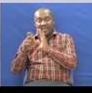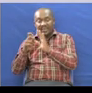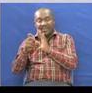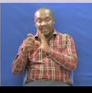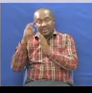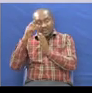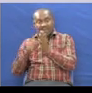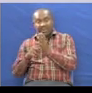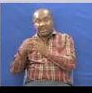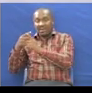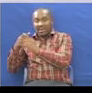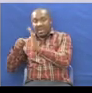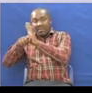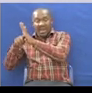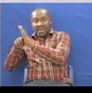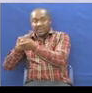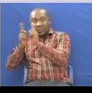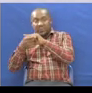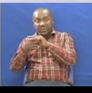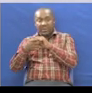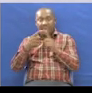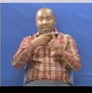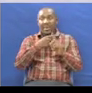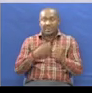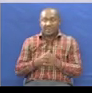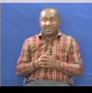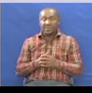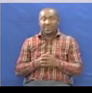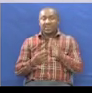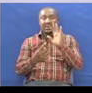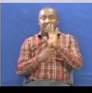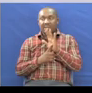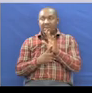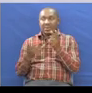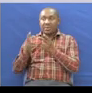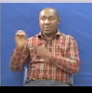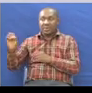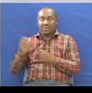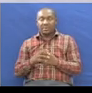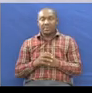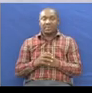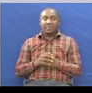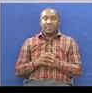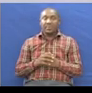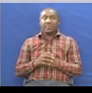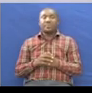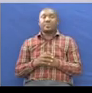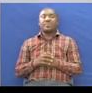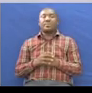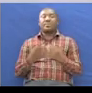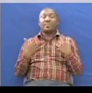plus 6 is equal to 0. Then continue as usual. Continue as usual. Now,